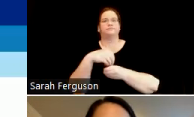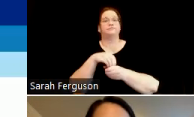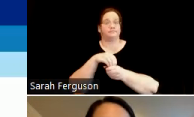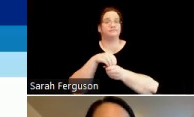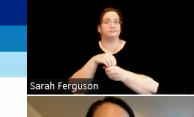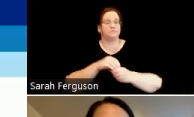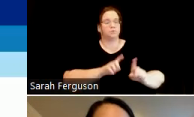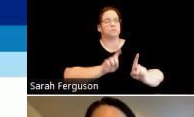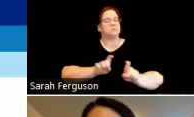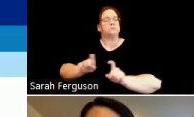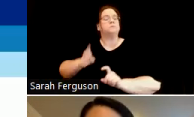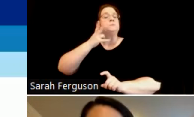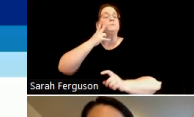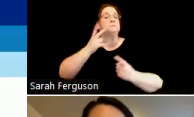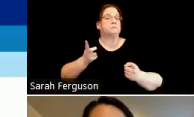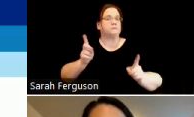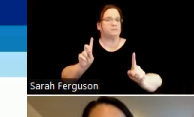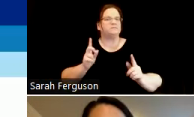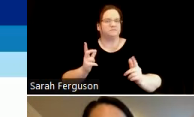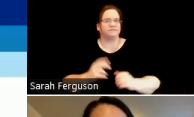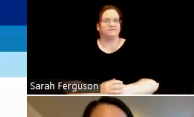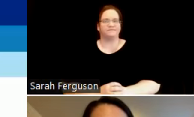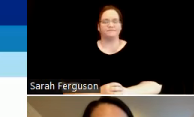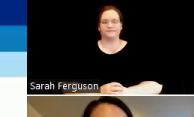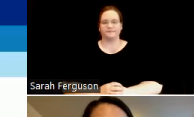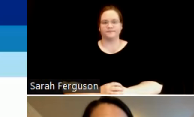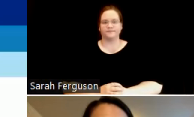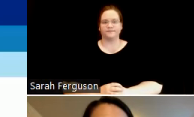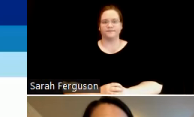trials. Next slide.